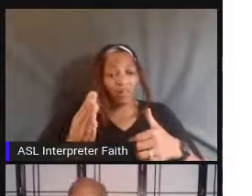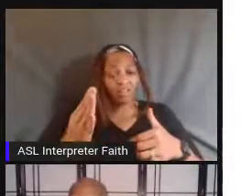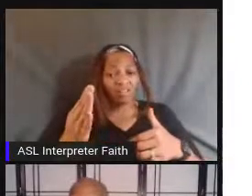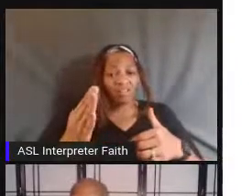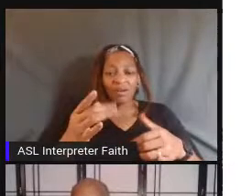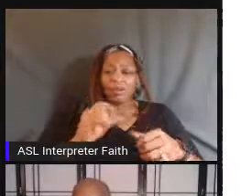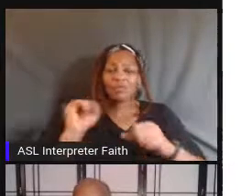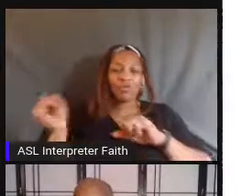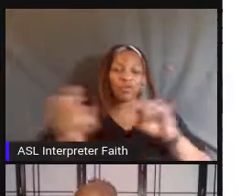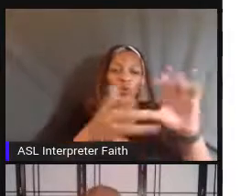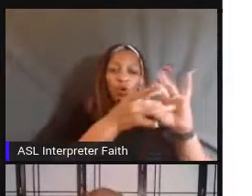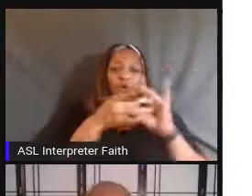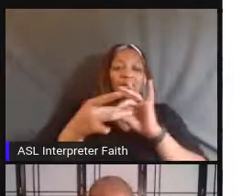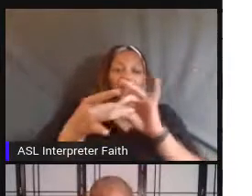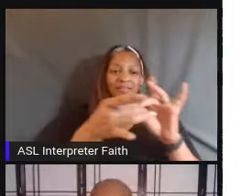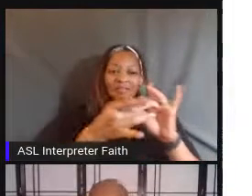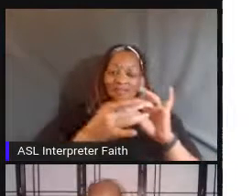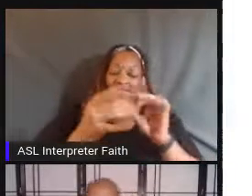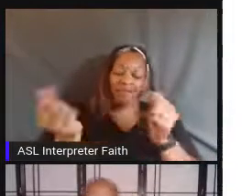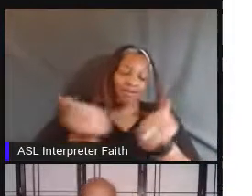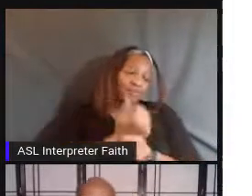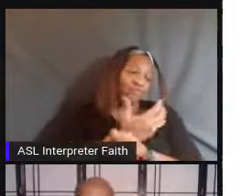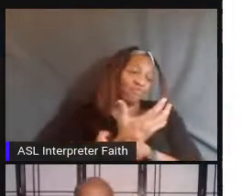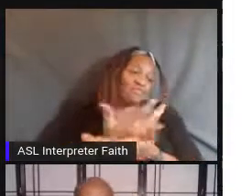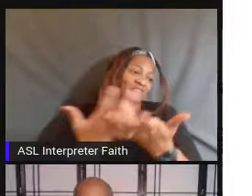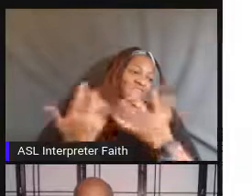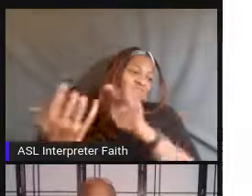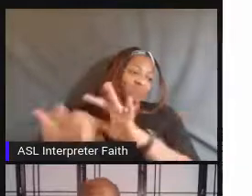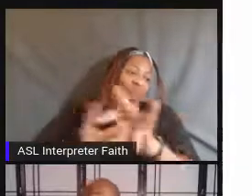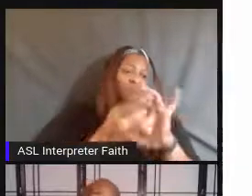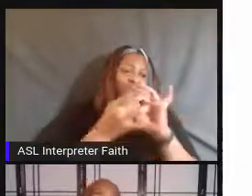connected. It's all connected.